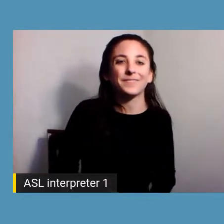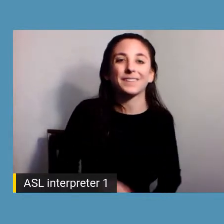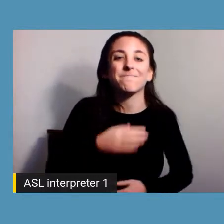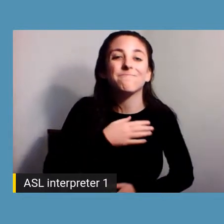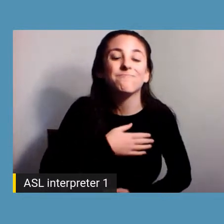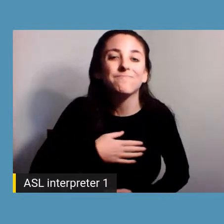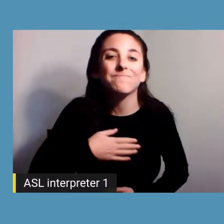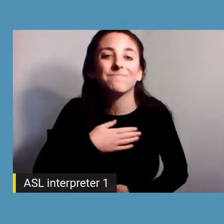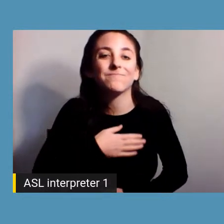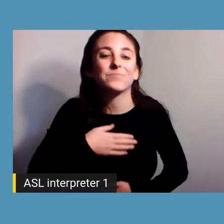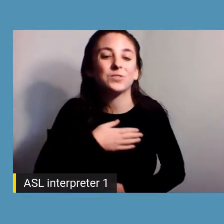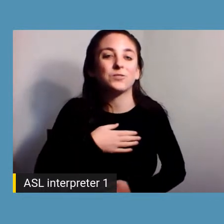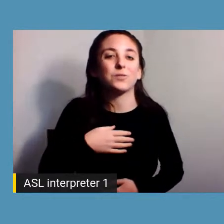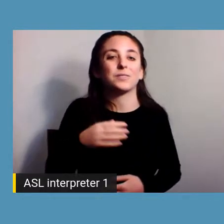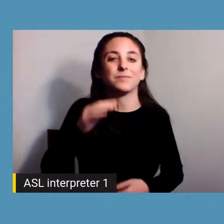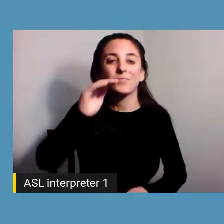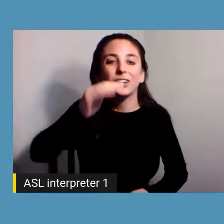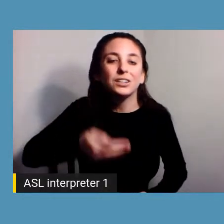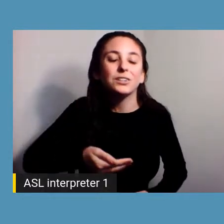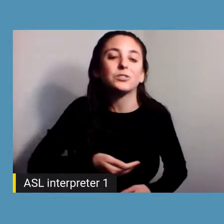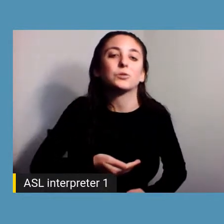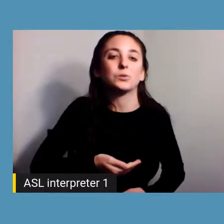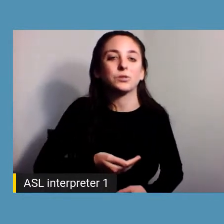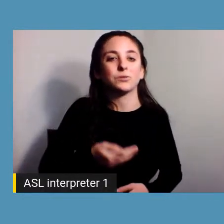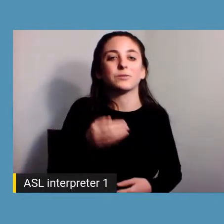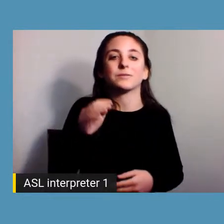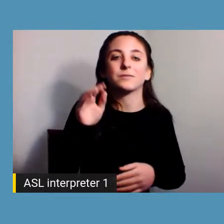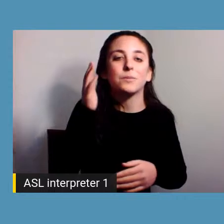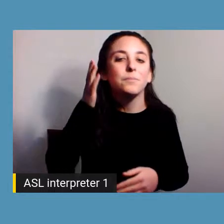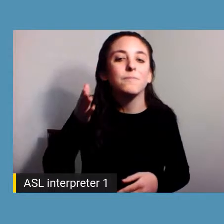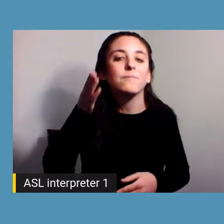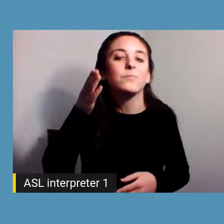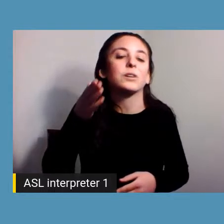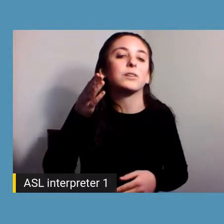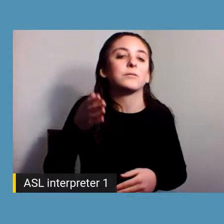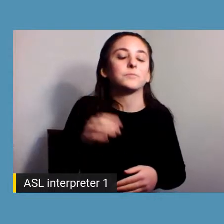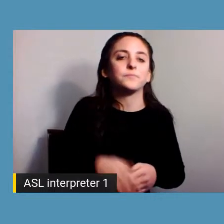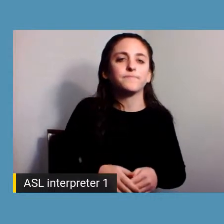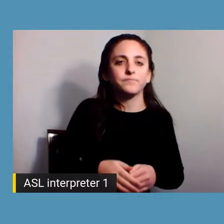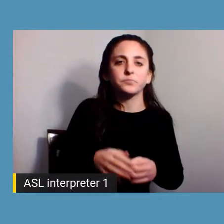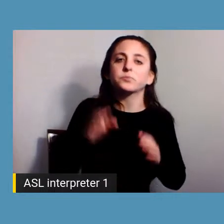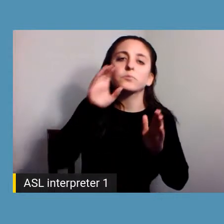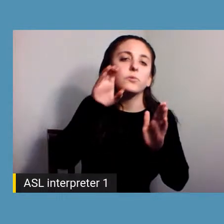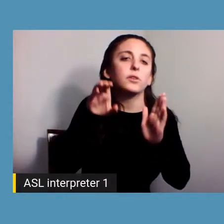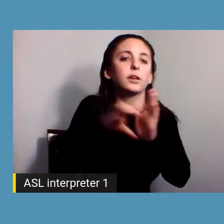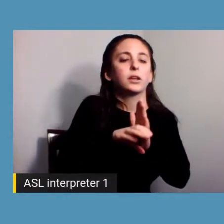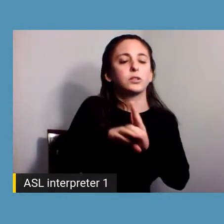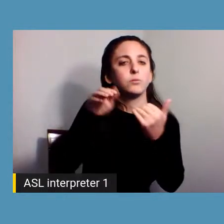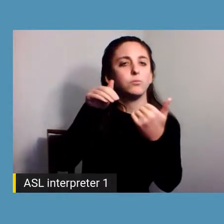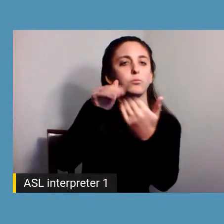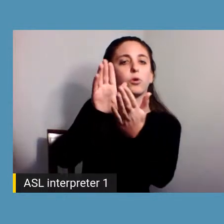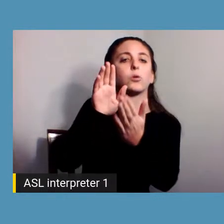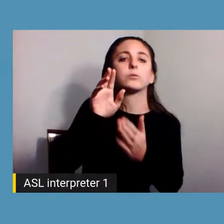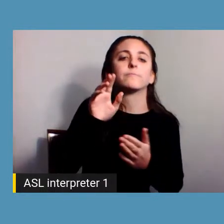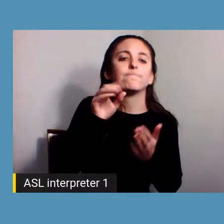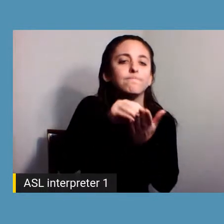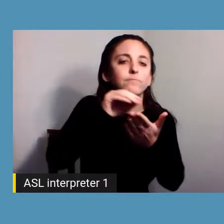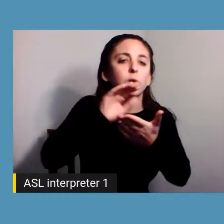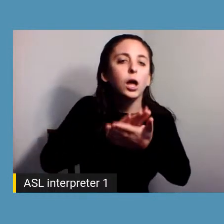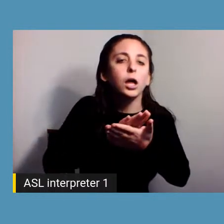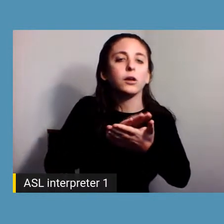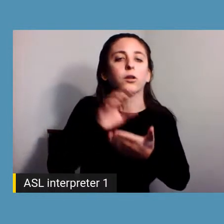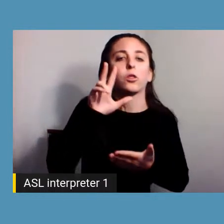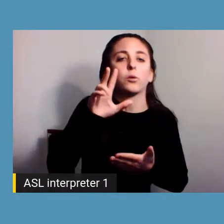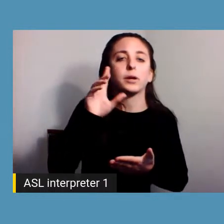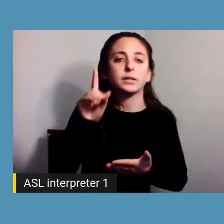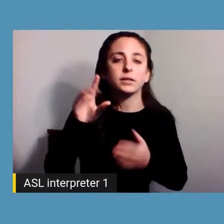our second Module 10 Tech Workshop, Image-Based Approaches to Documenting 3D Collections. Carla